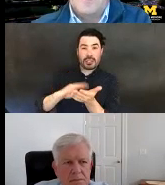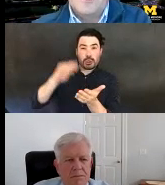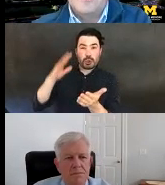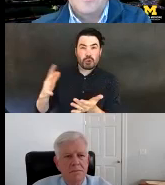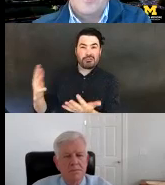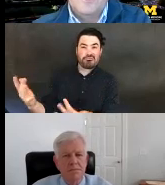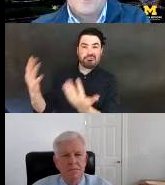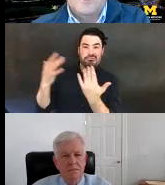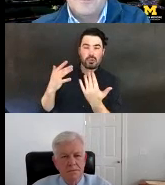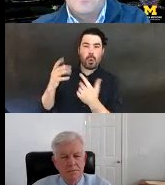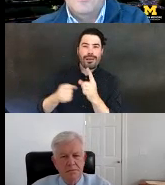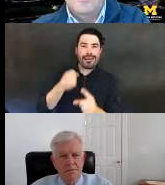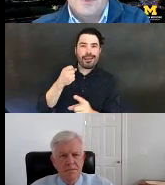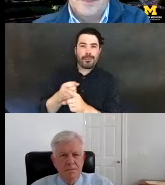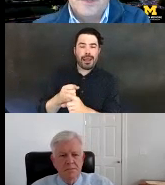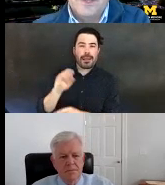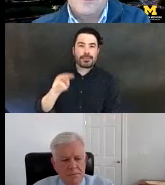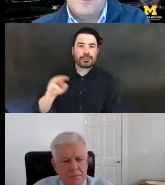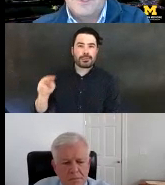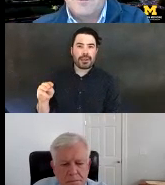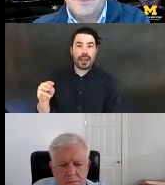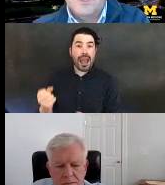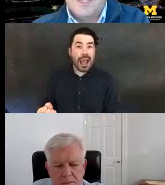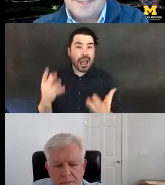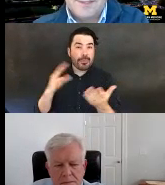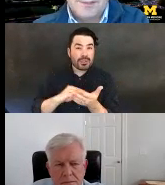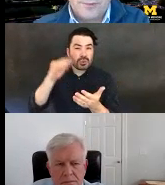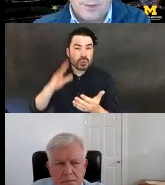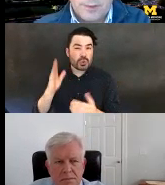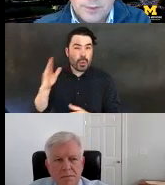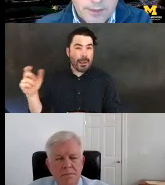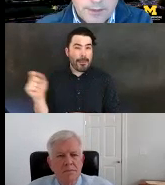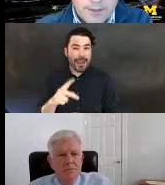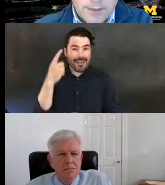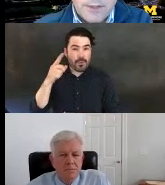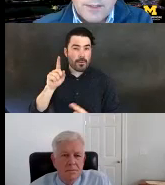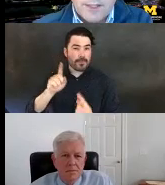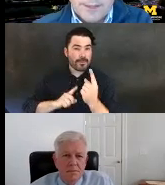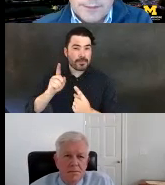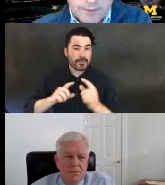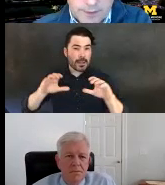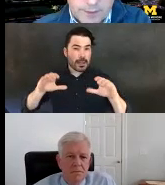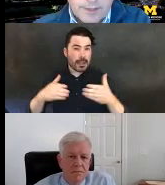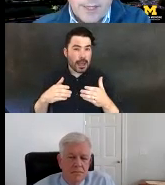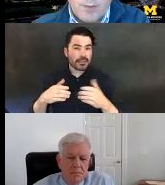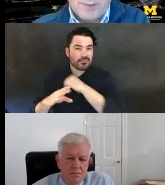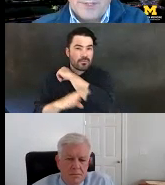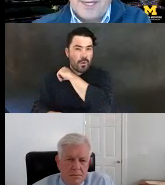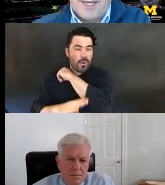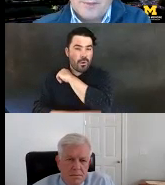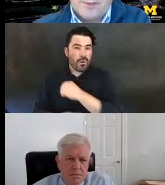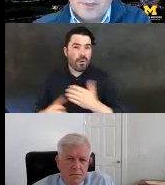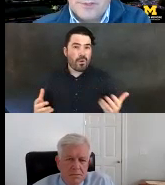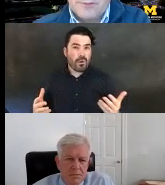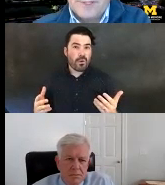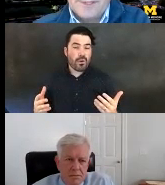of how many students across the entire university will be returning for in-person classes this fall? And how are we going to